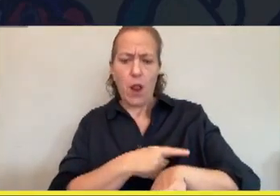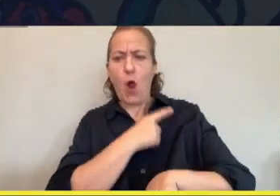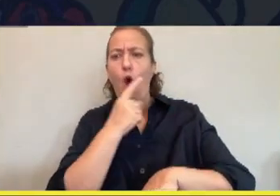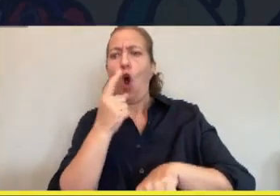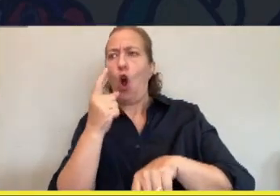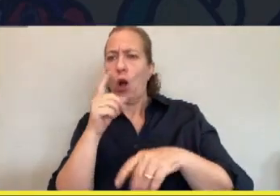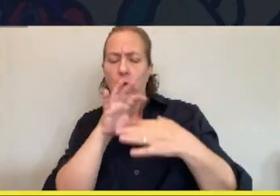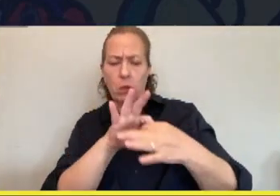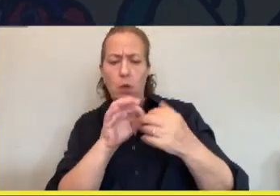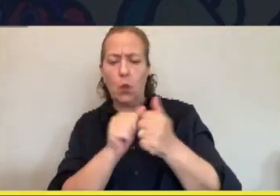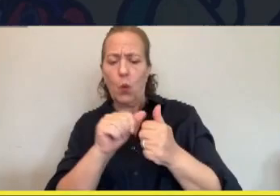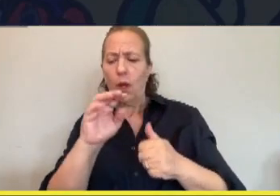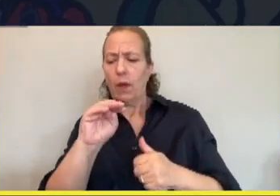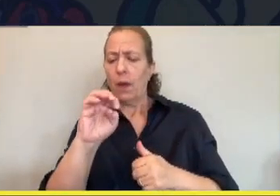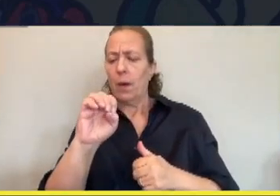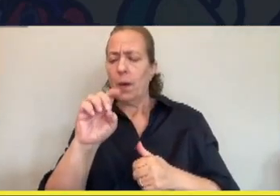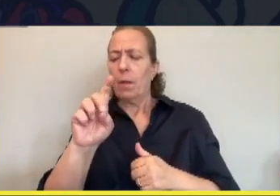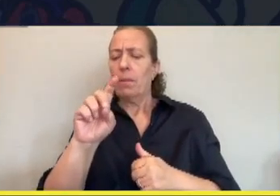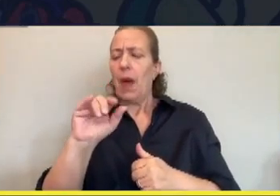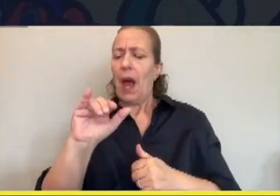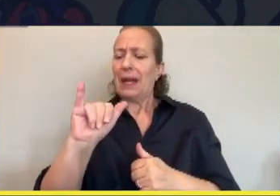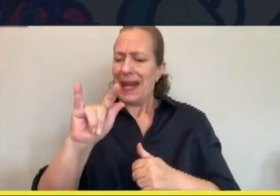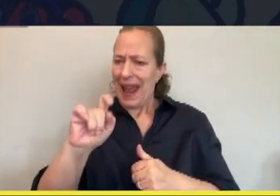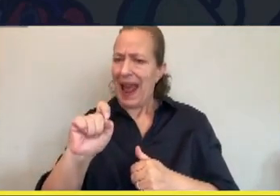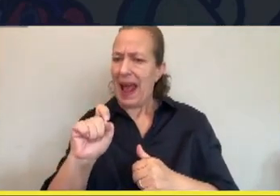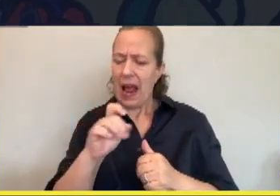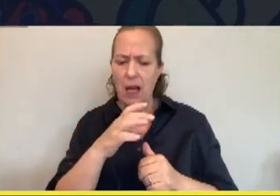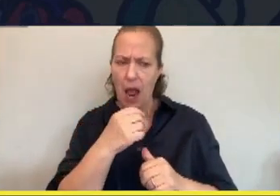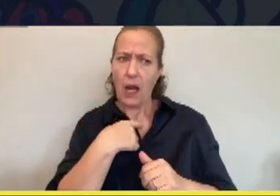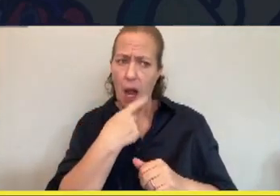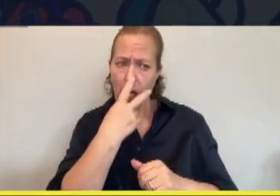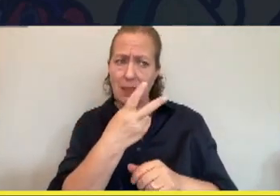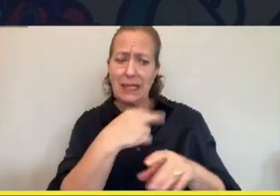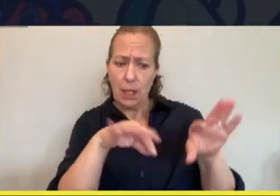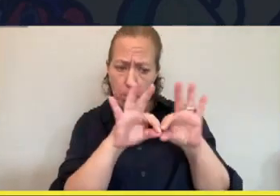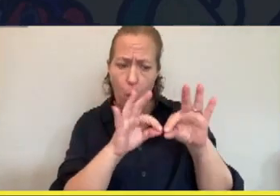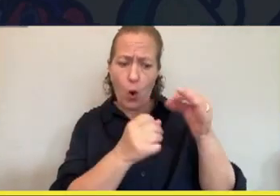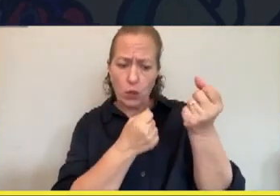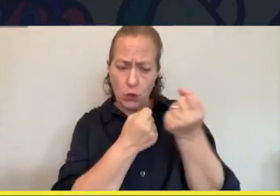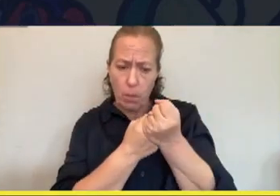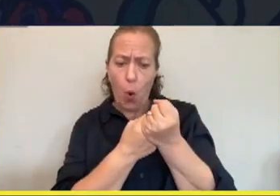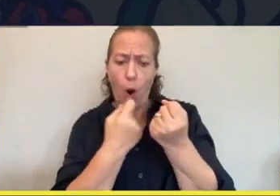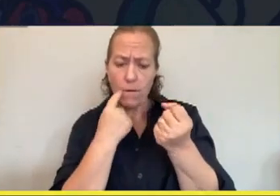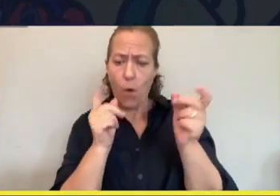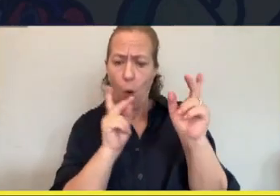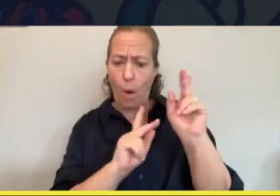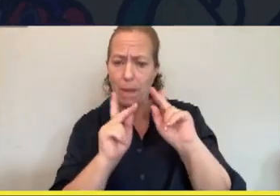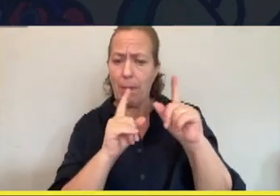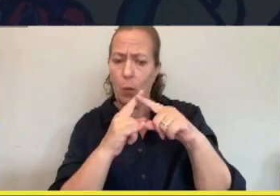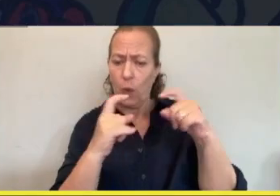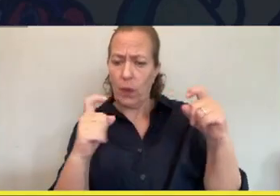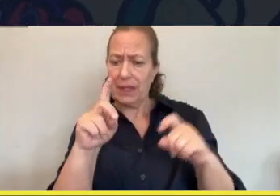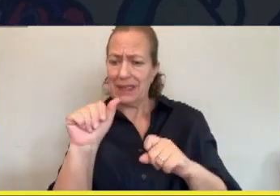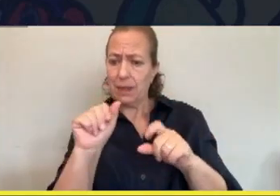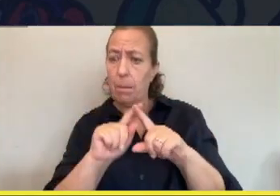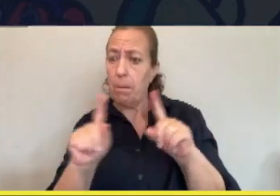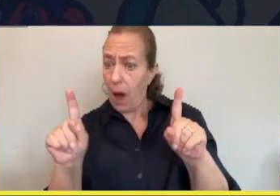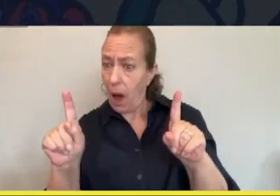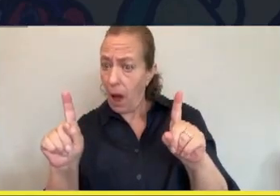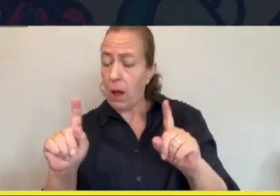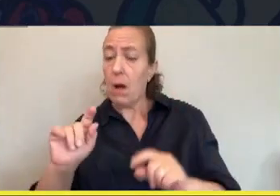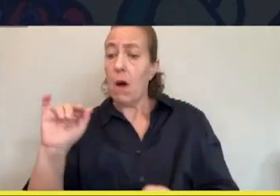it as an essential source of support for people with a broad range of disabilities. But I'm also aware of